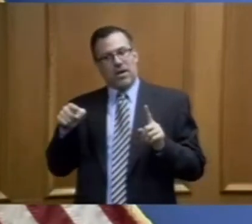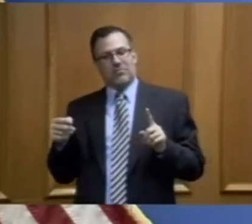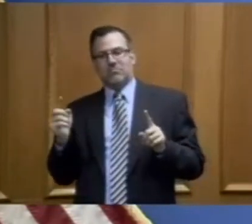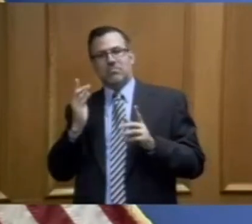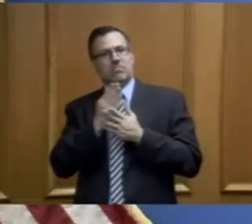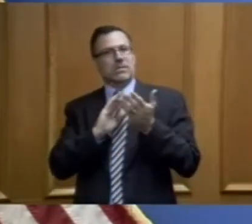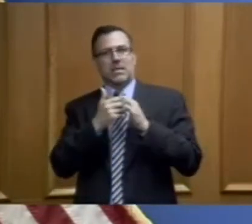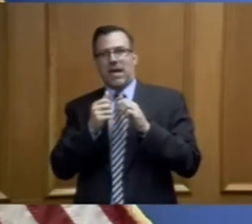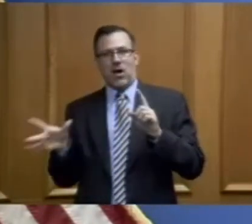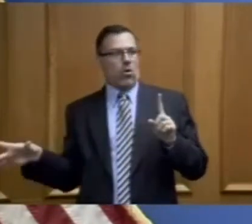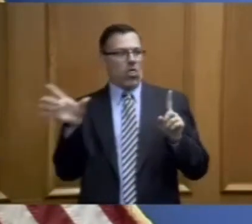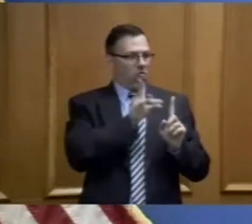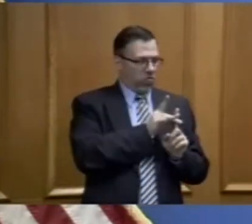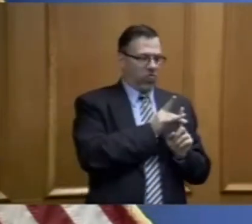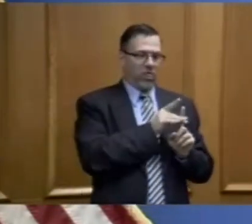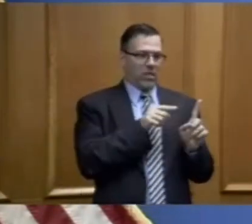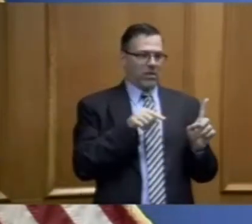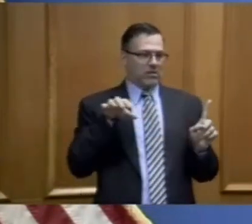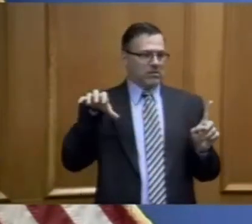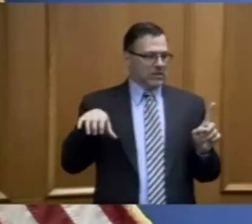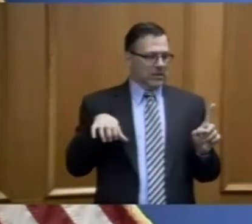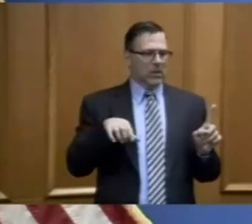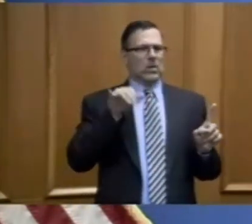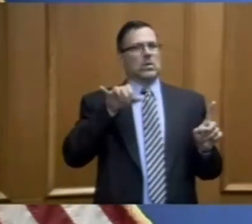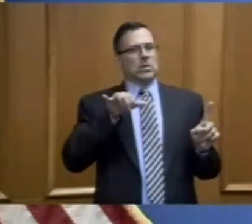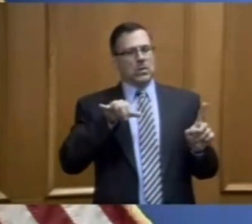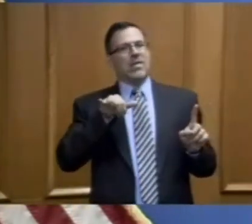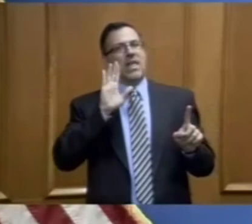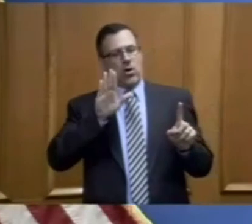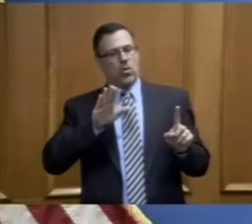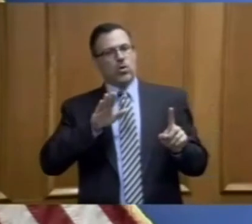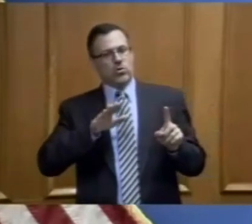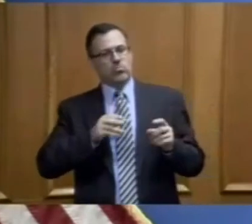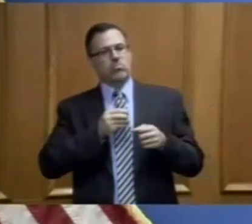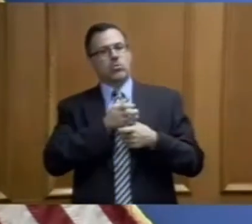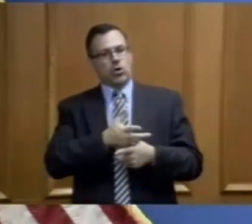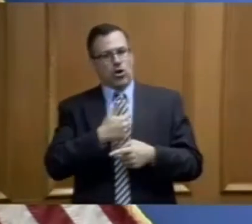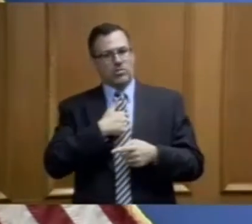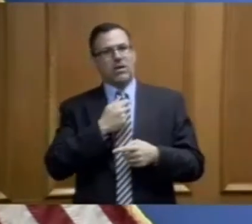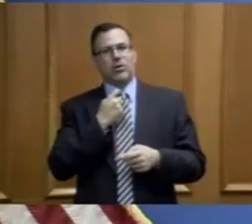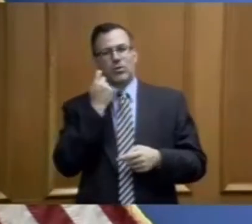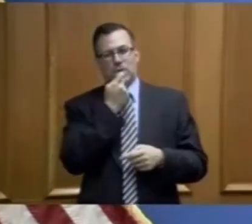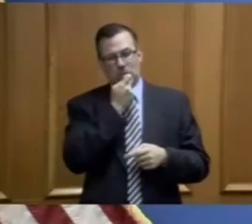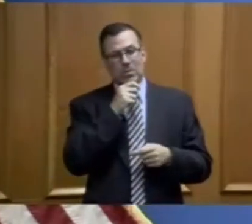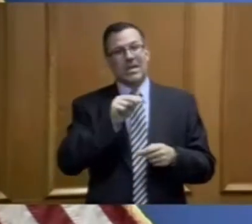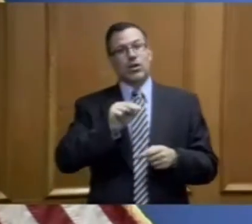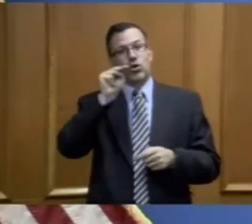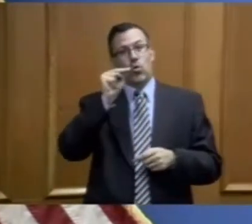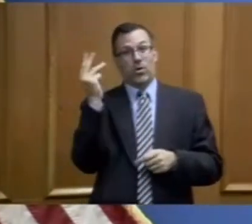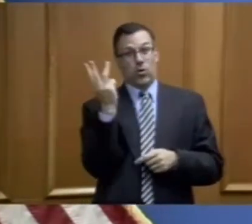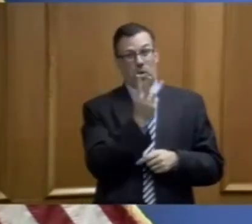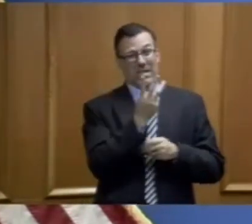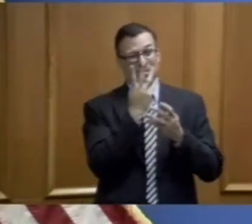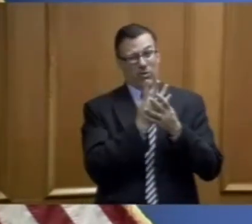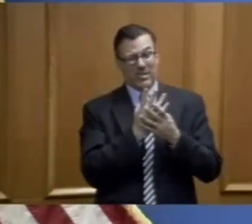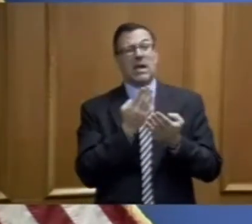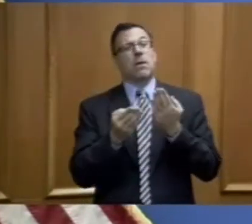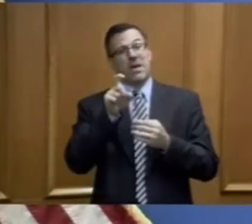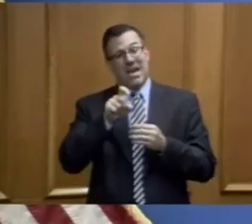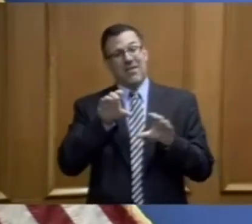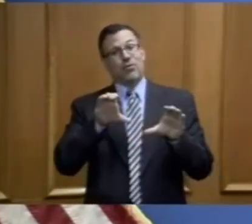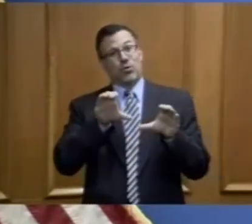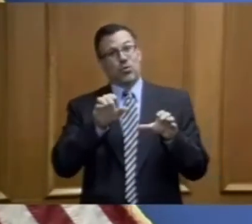retesting. And so we are doing that at Northwest. It would not surprise me if we had to do that at another one of the prison